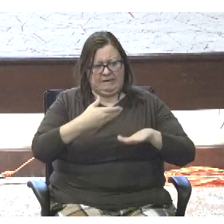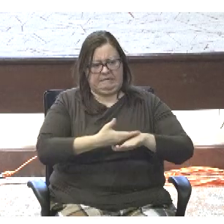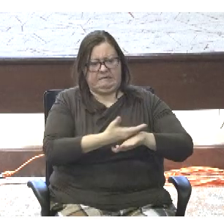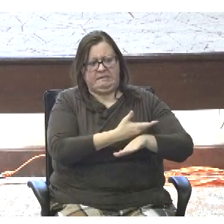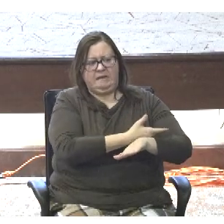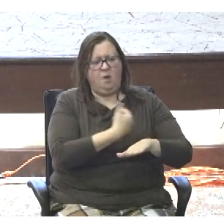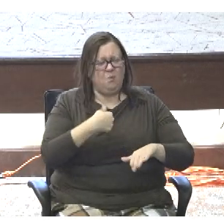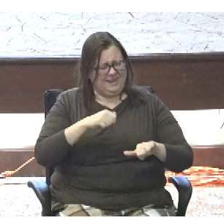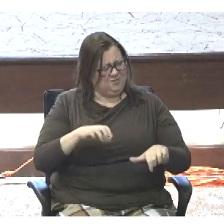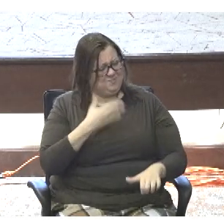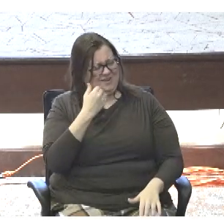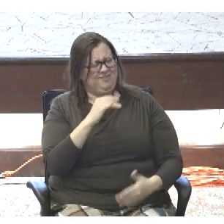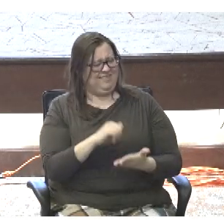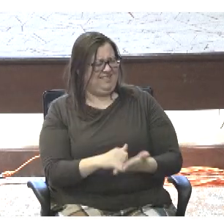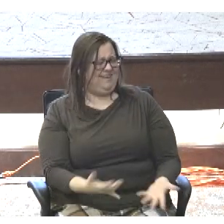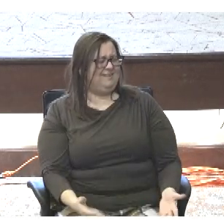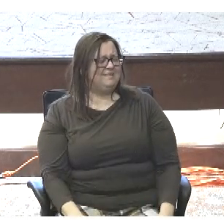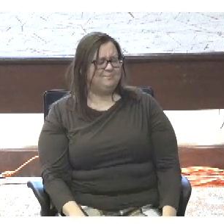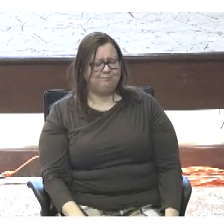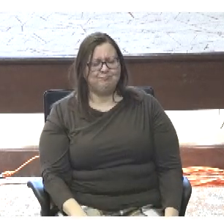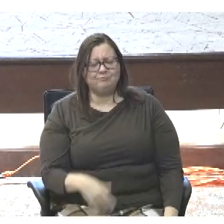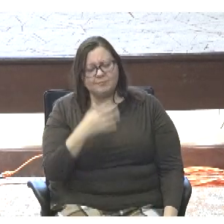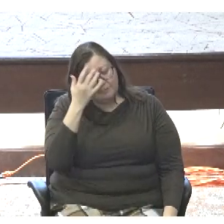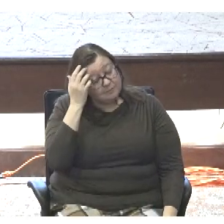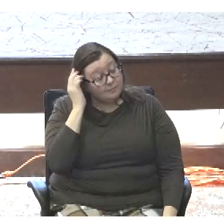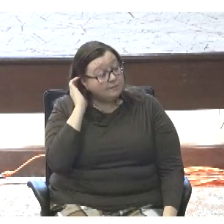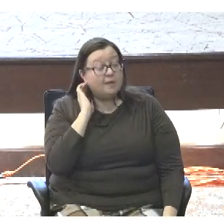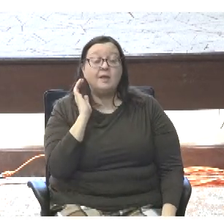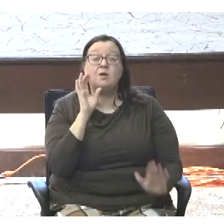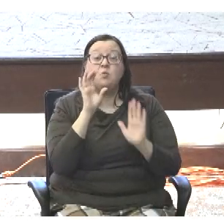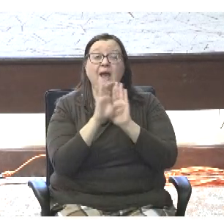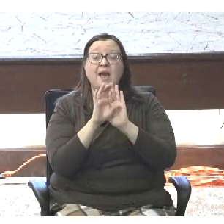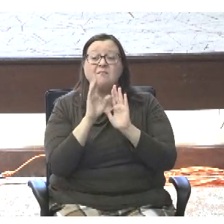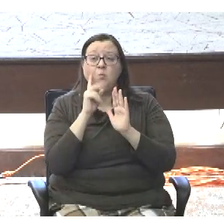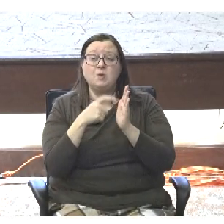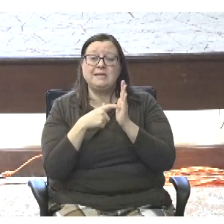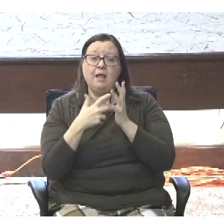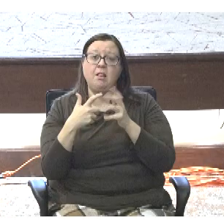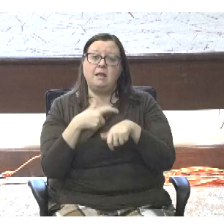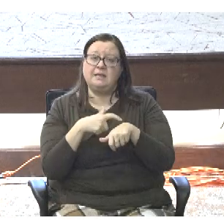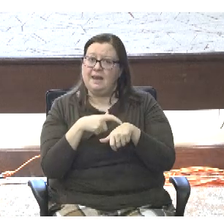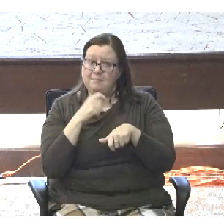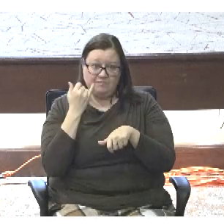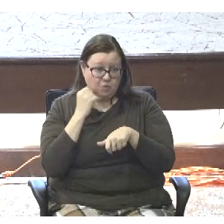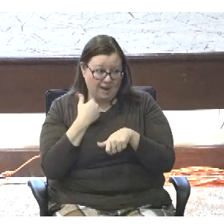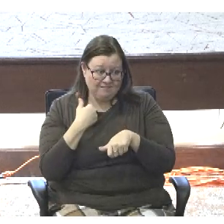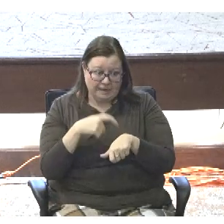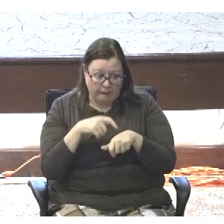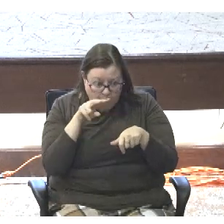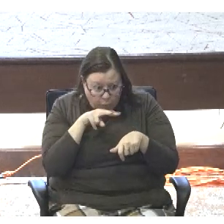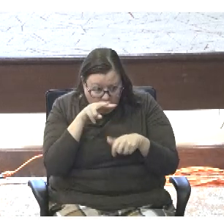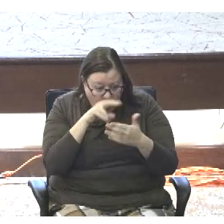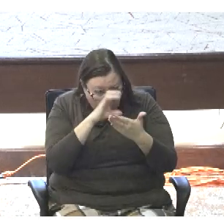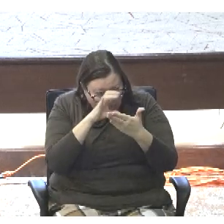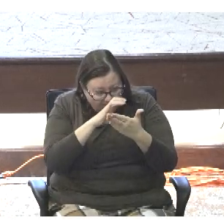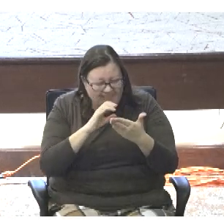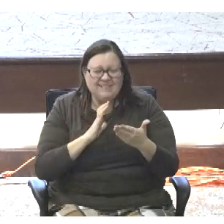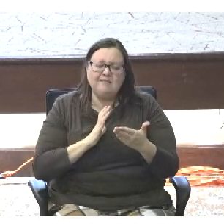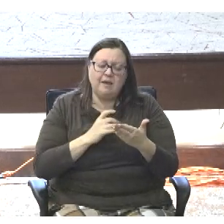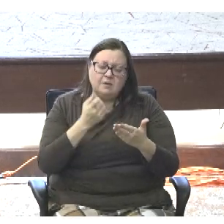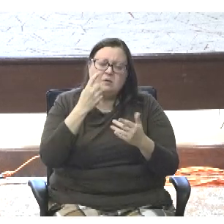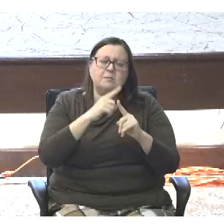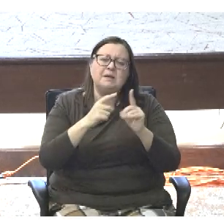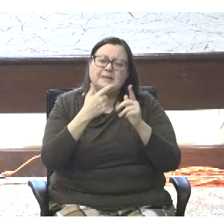whole lot better than that. This graph will take you a lot of time, and you don't have it, I understand, but it's interesting